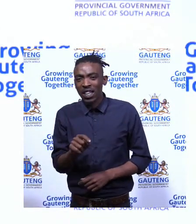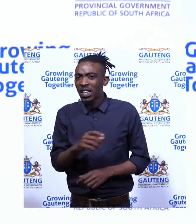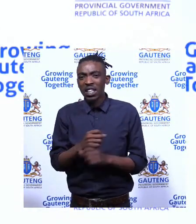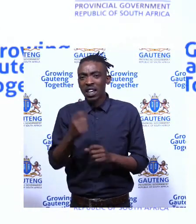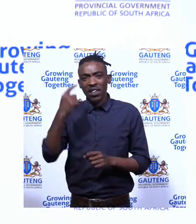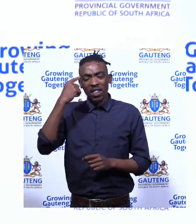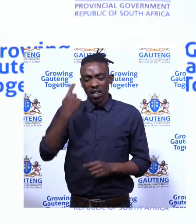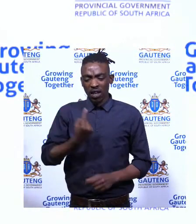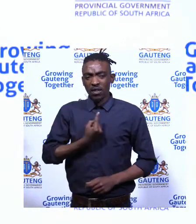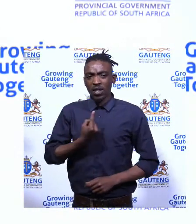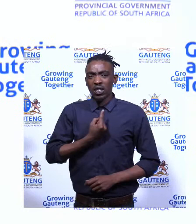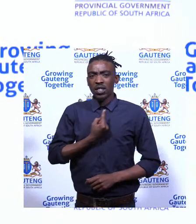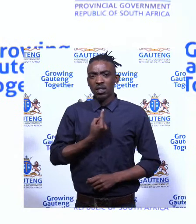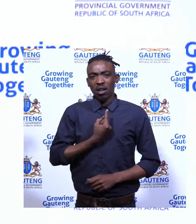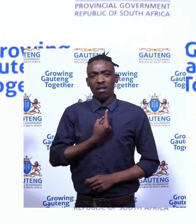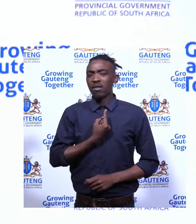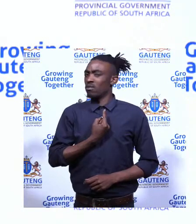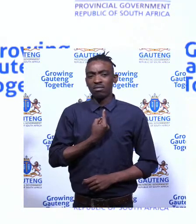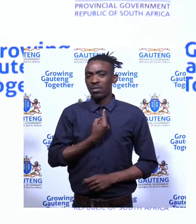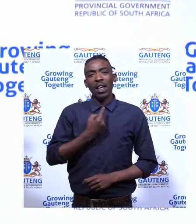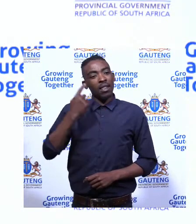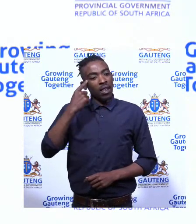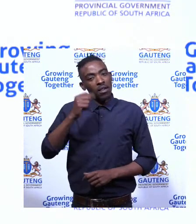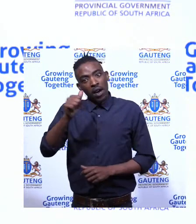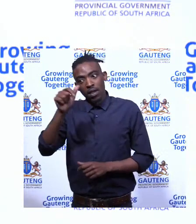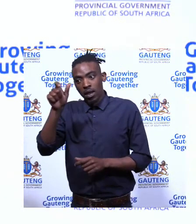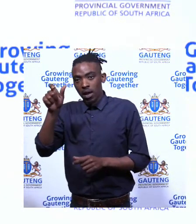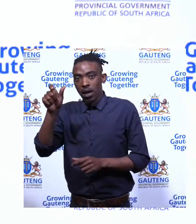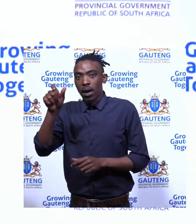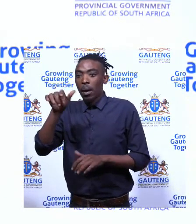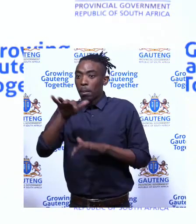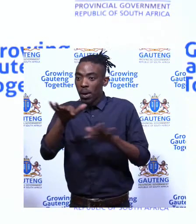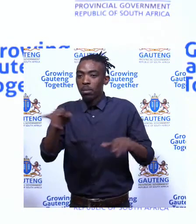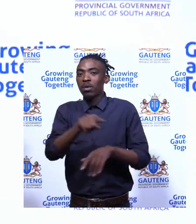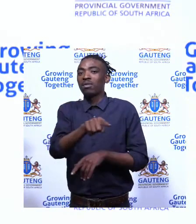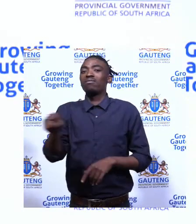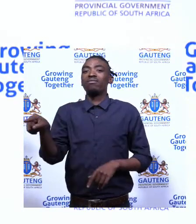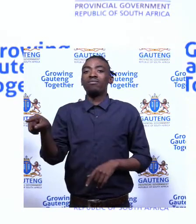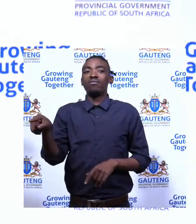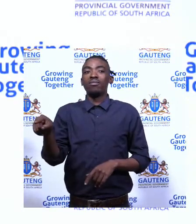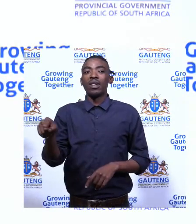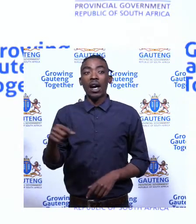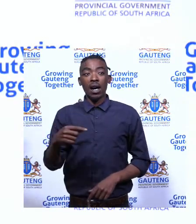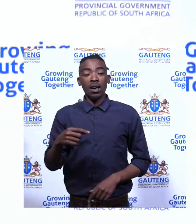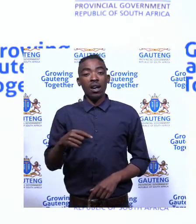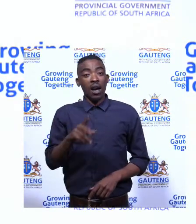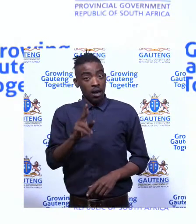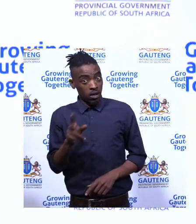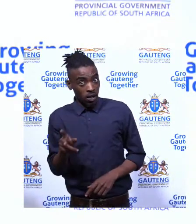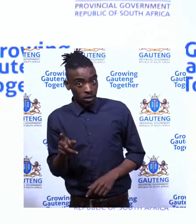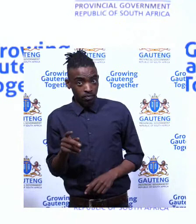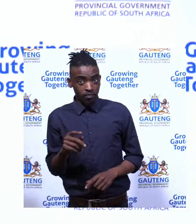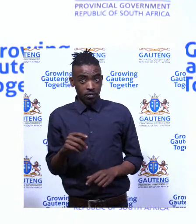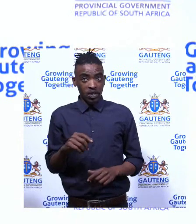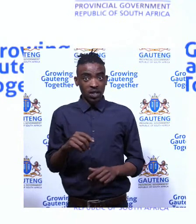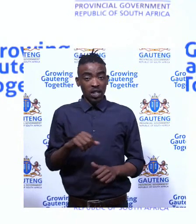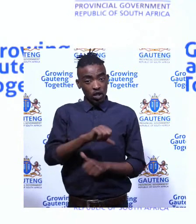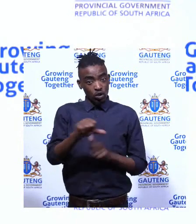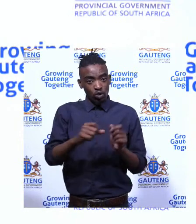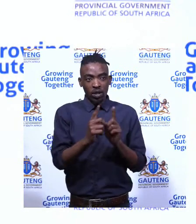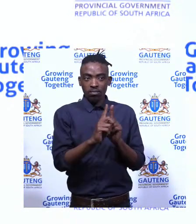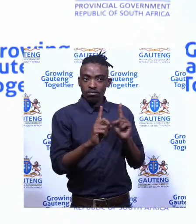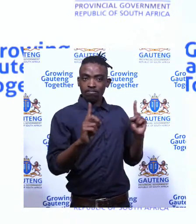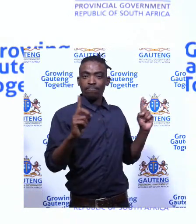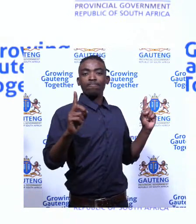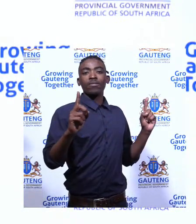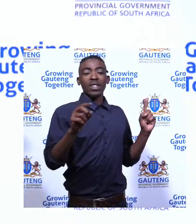counterpart people. I want to talk about the social distancing, which is also another aspect that